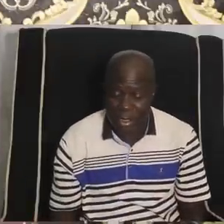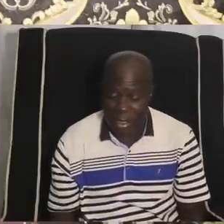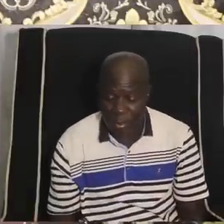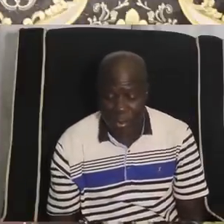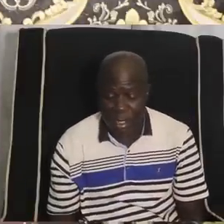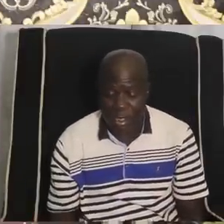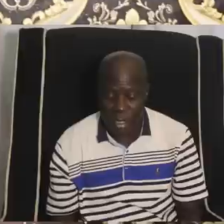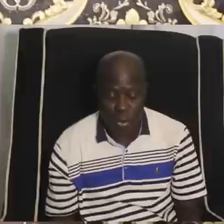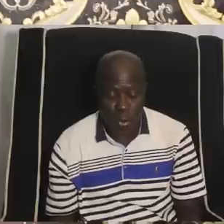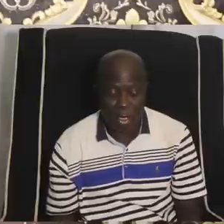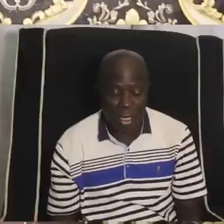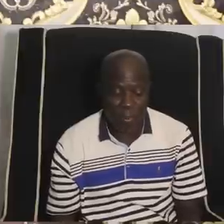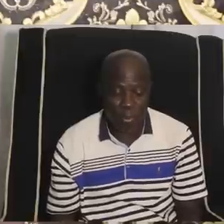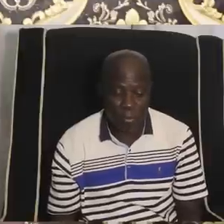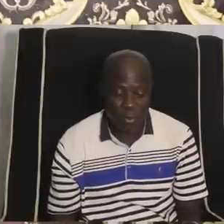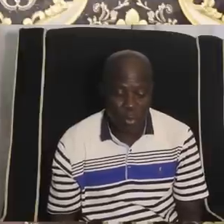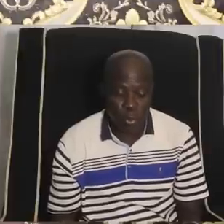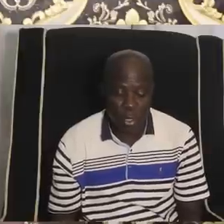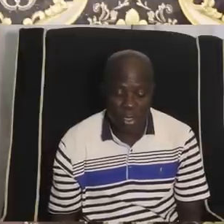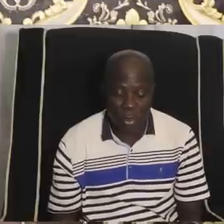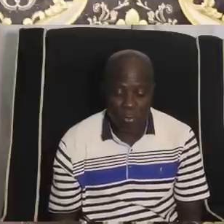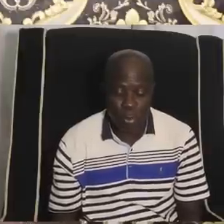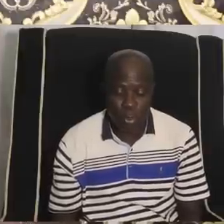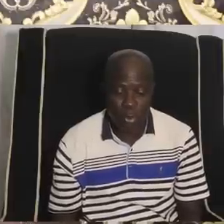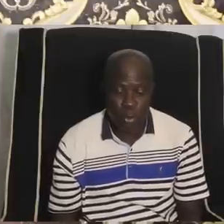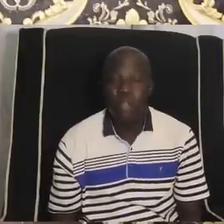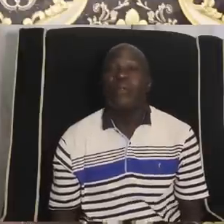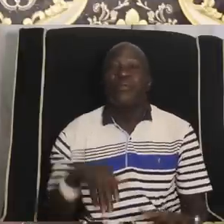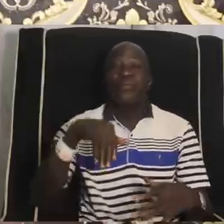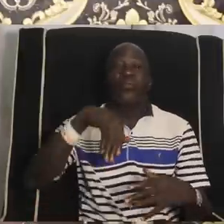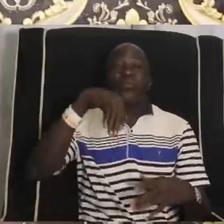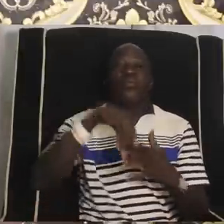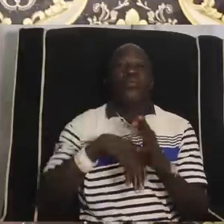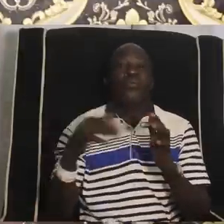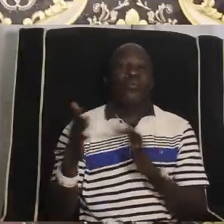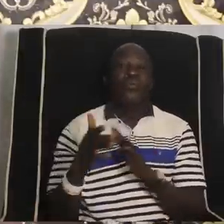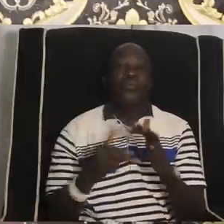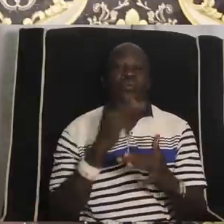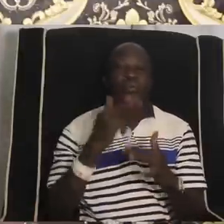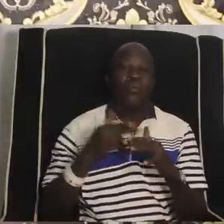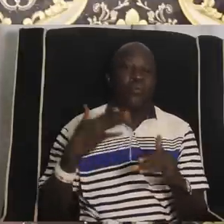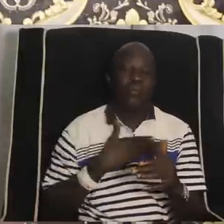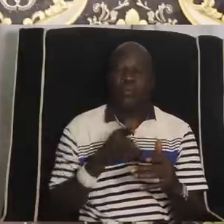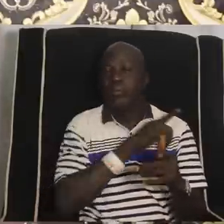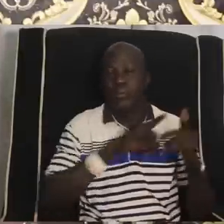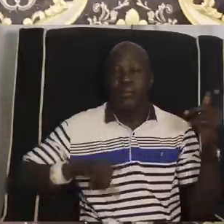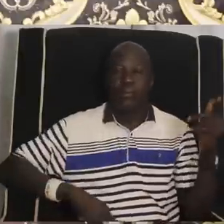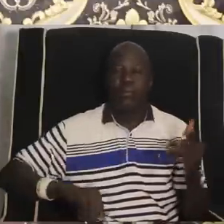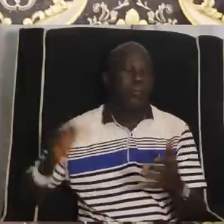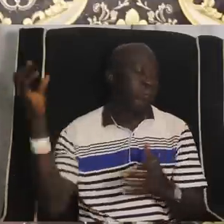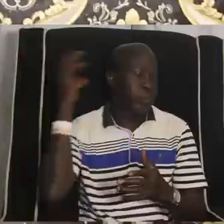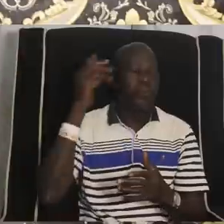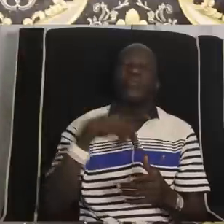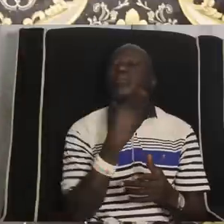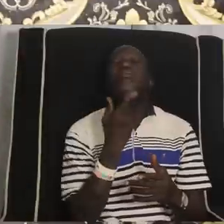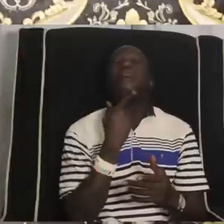pe ohun ba re ninu bi ka abe ti won fin kero ni ohun wa joko sowo eyin driver won wa moto yen lo ohun wa ba sewo sawon obirin meji kan gege bi